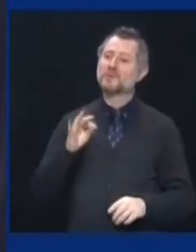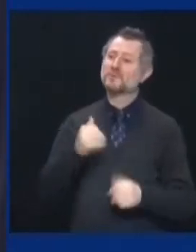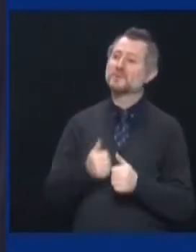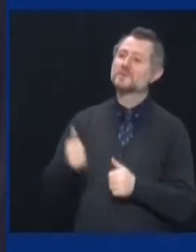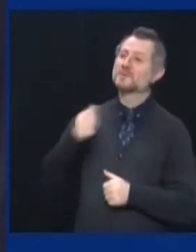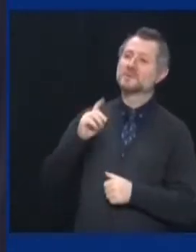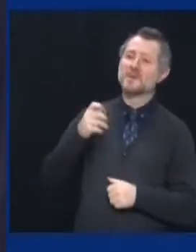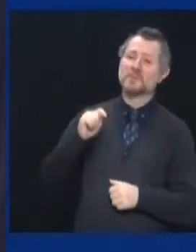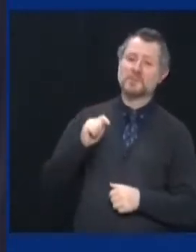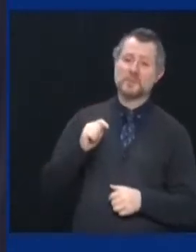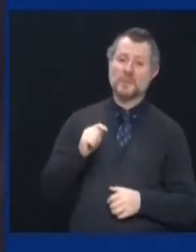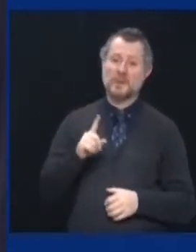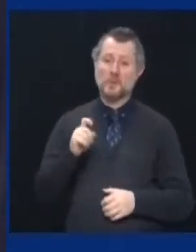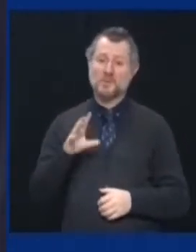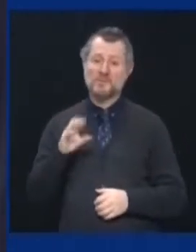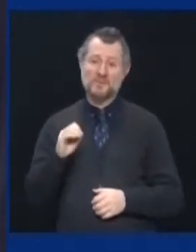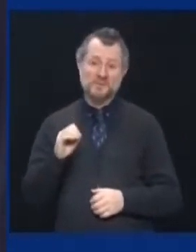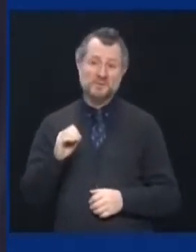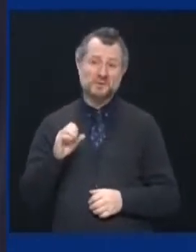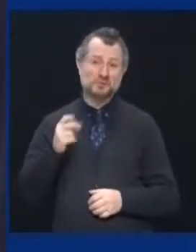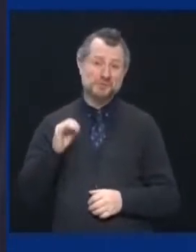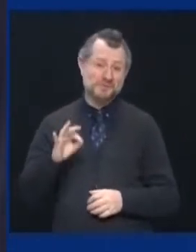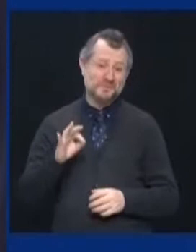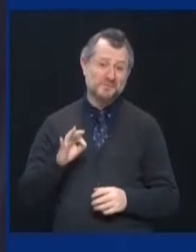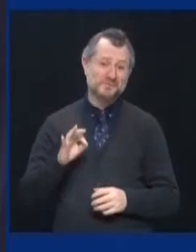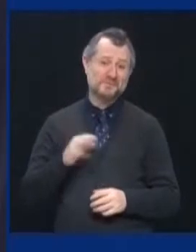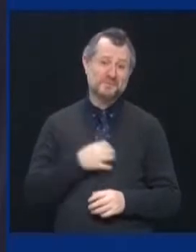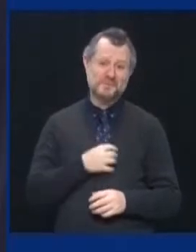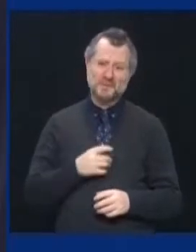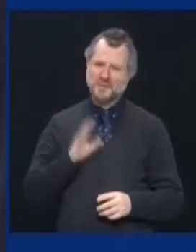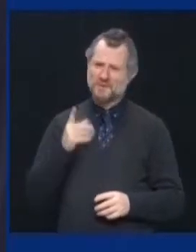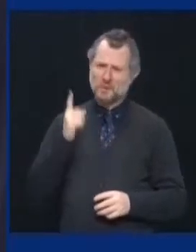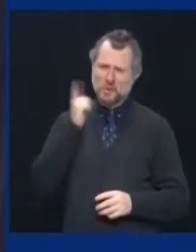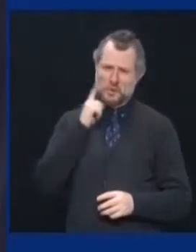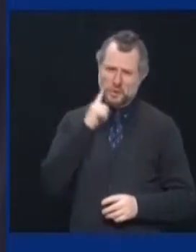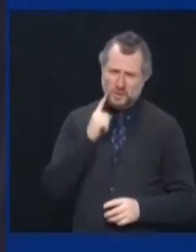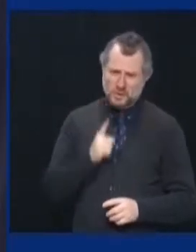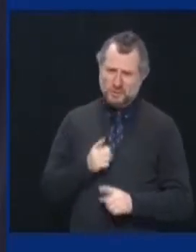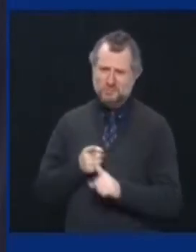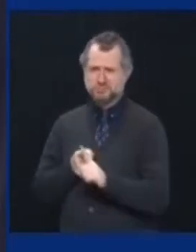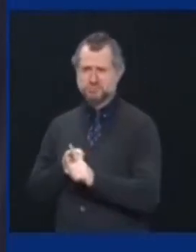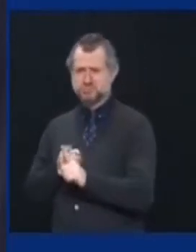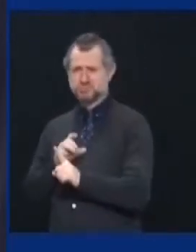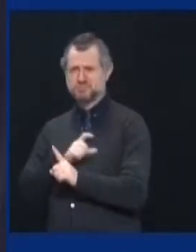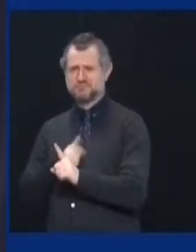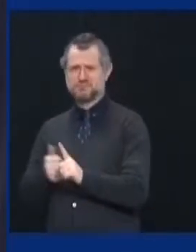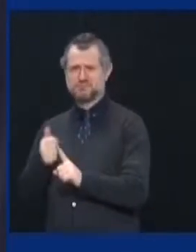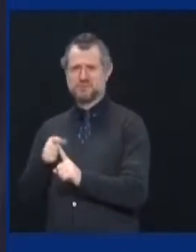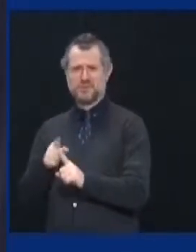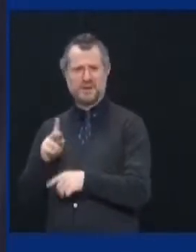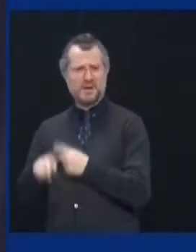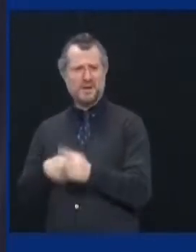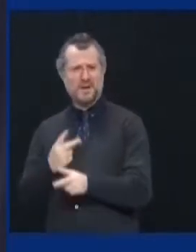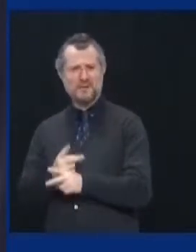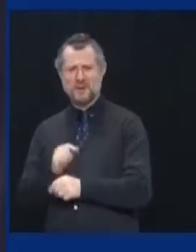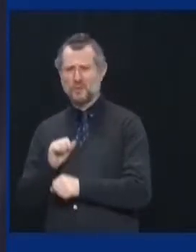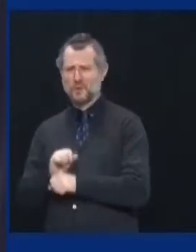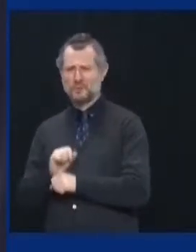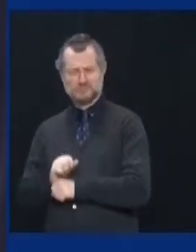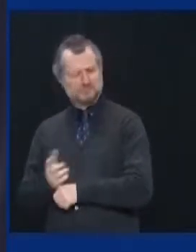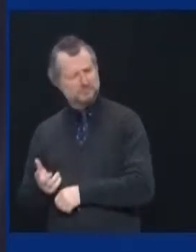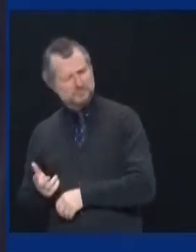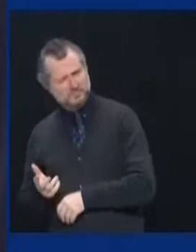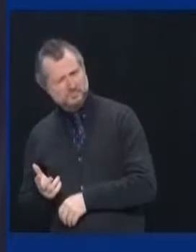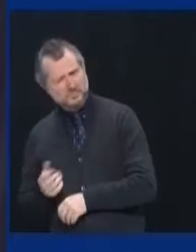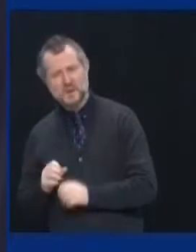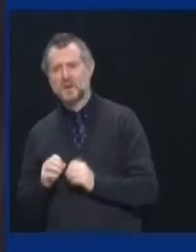sheriffs. I never heard of the sheriffs being used to do these types of activities before. So